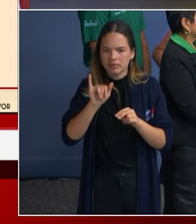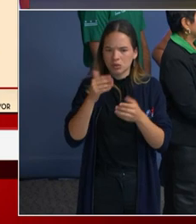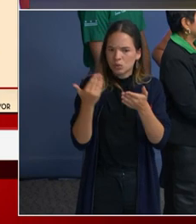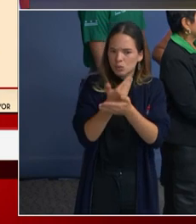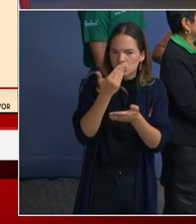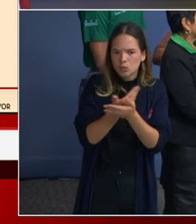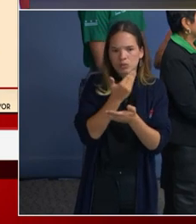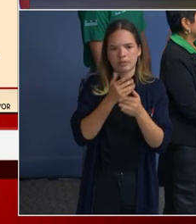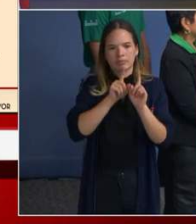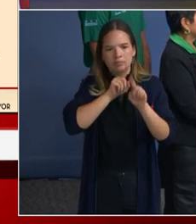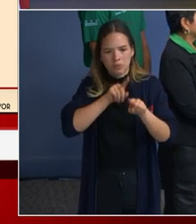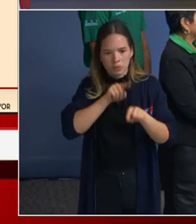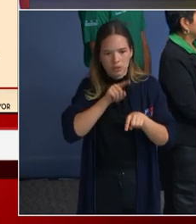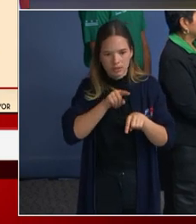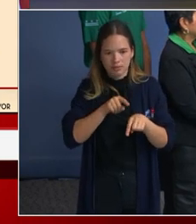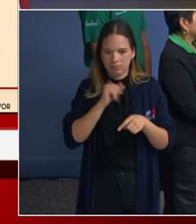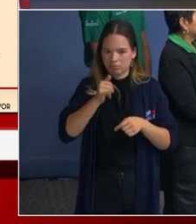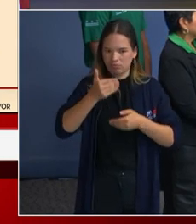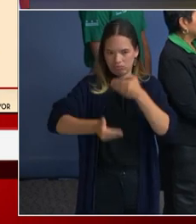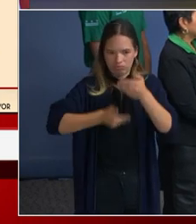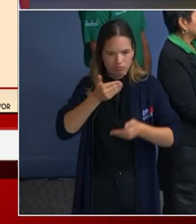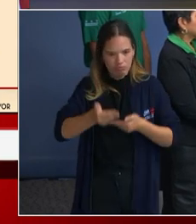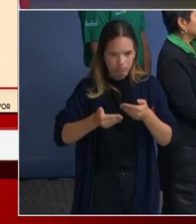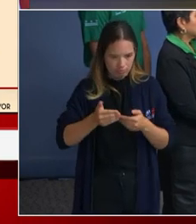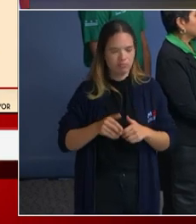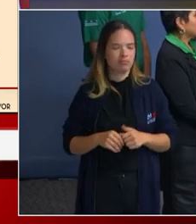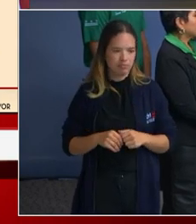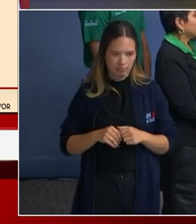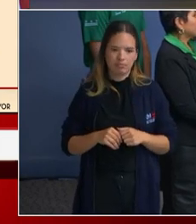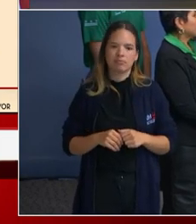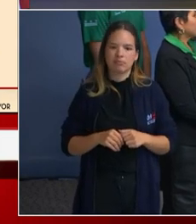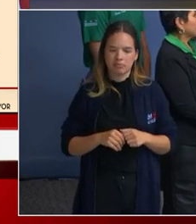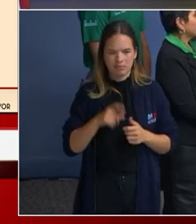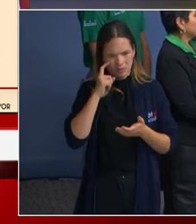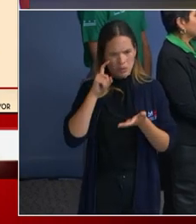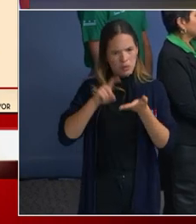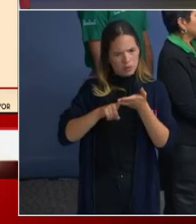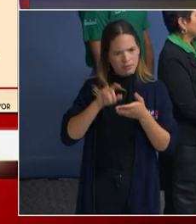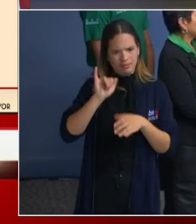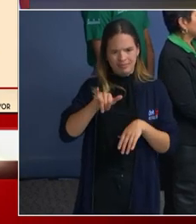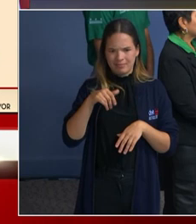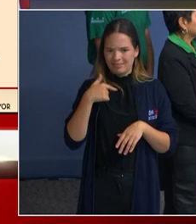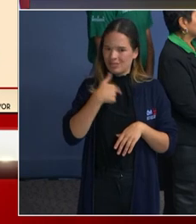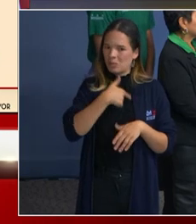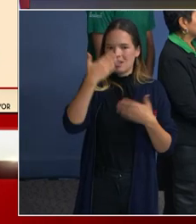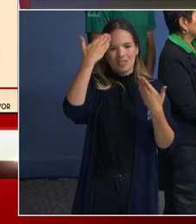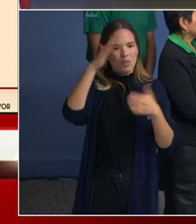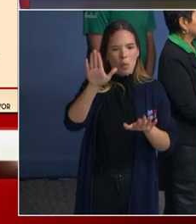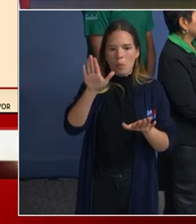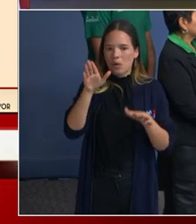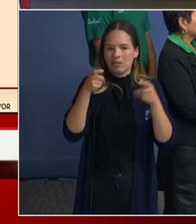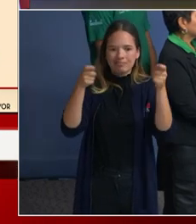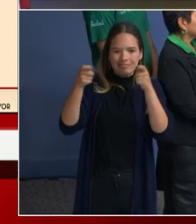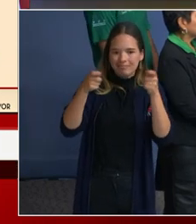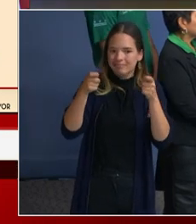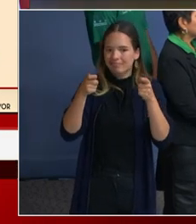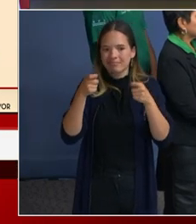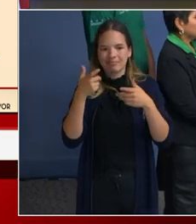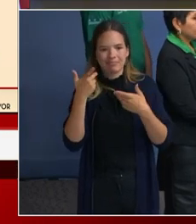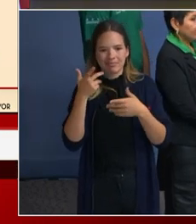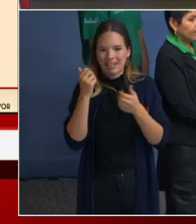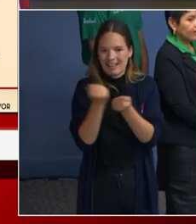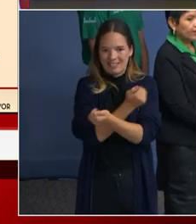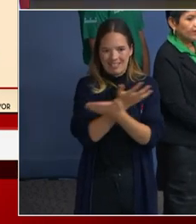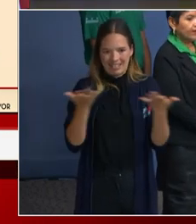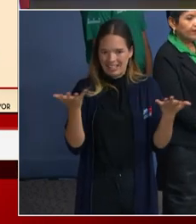response. We recognize that we don't know and we have no control on all that is coming towards